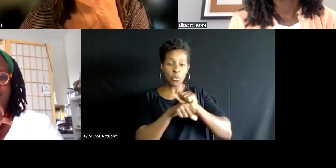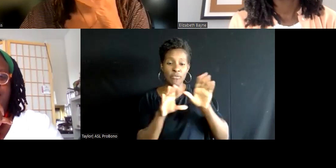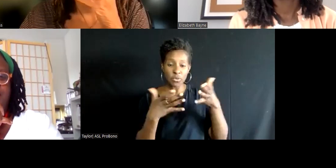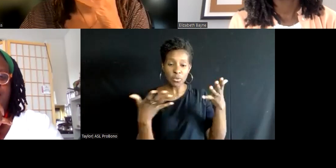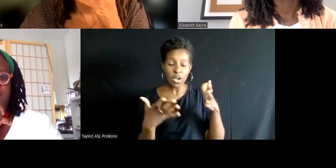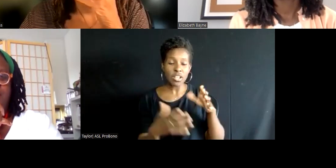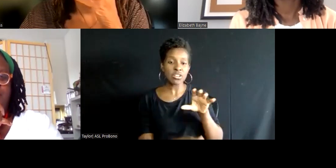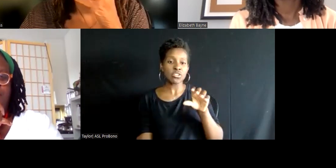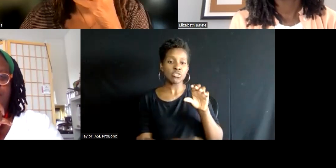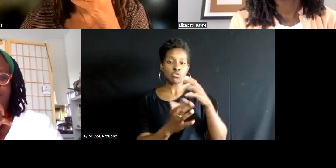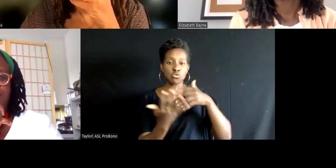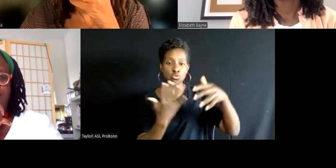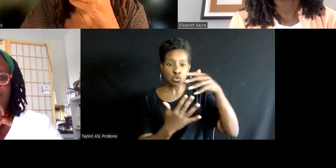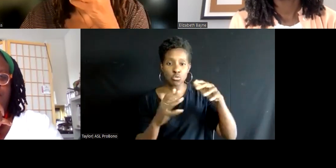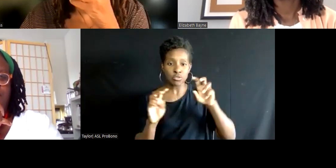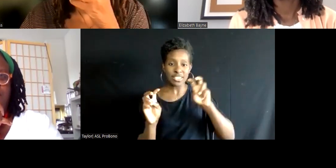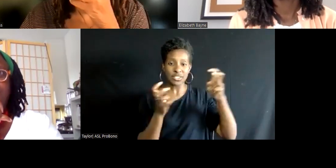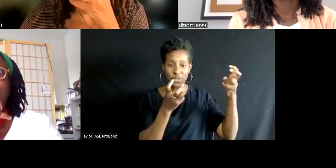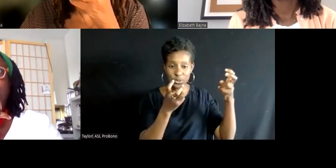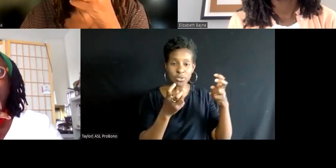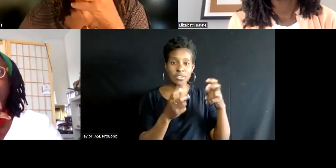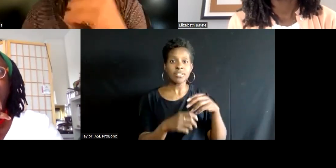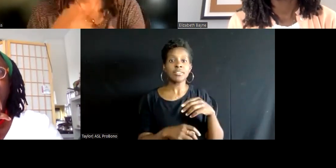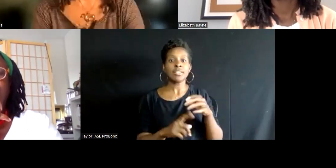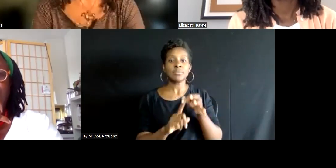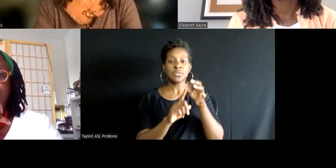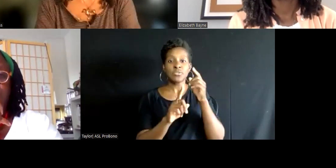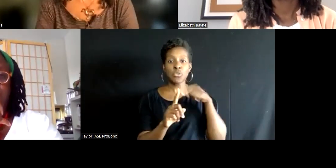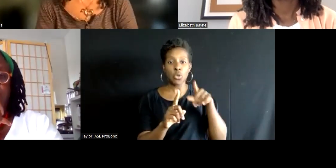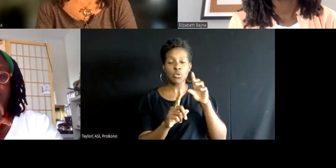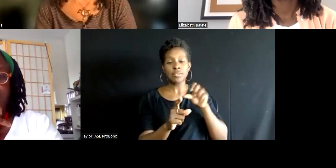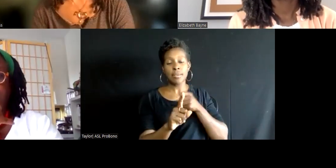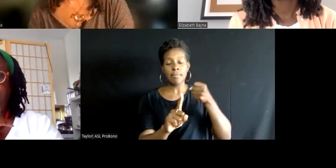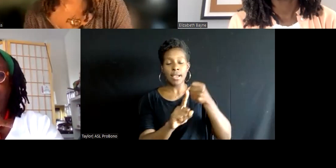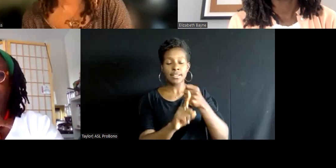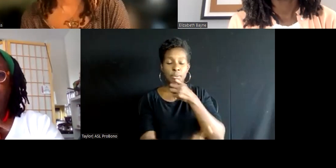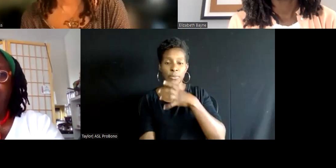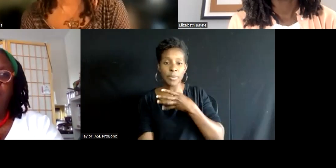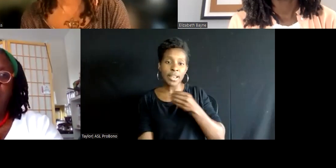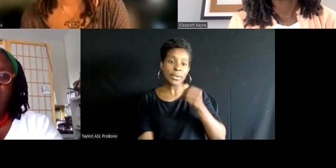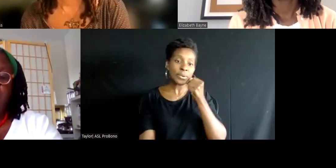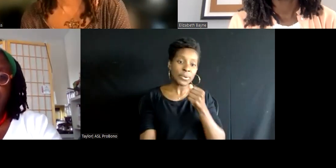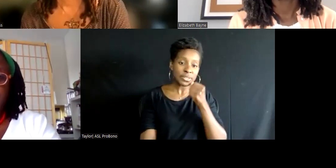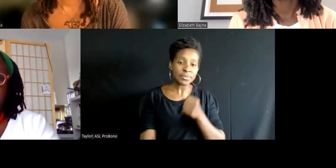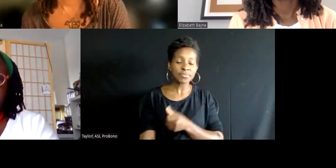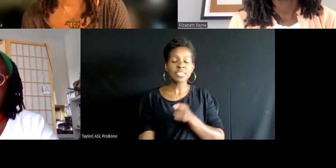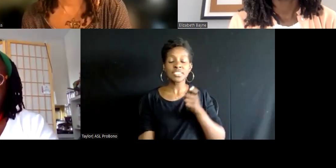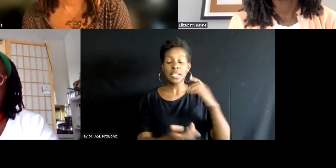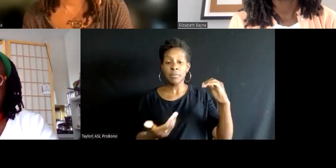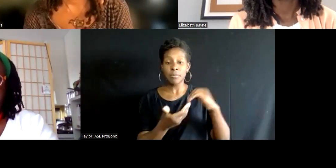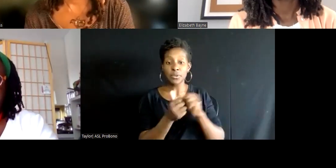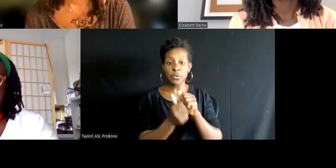marginalized communities, especially those affecting women and girls. She enjoys partnering with